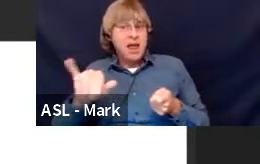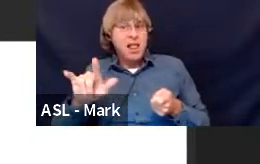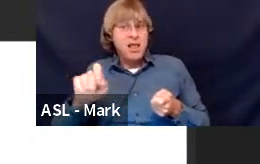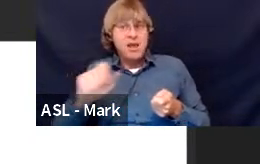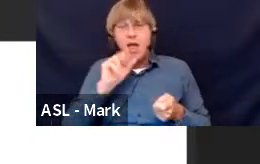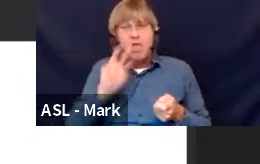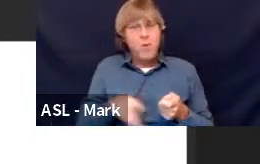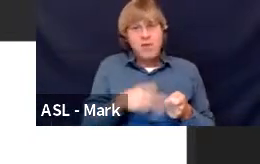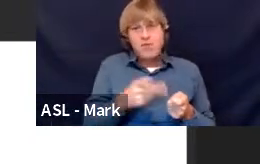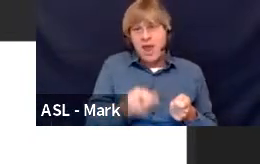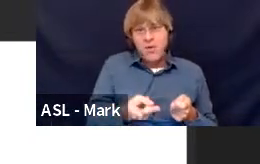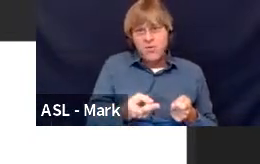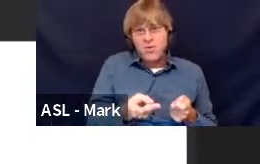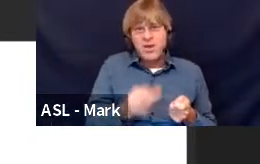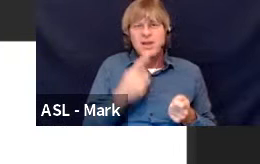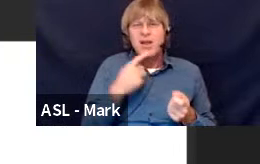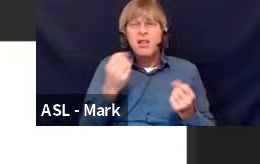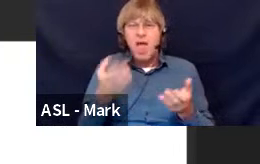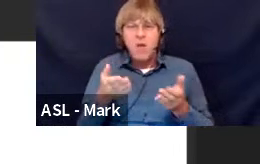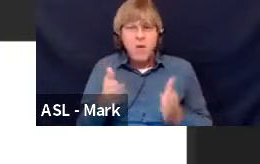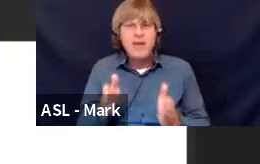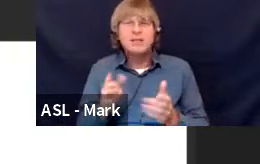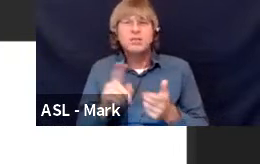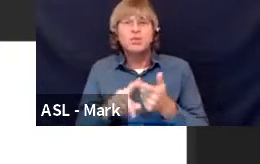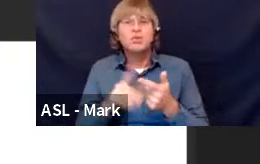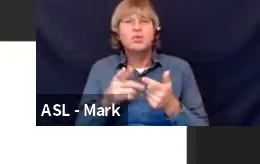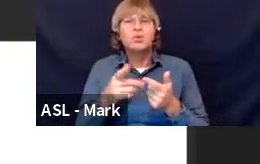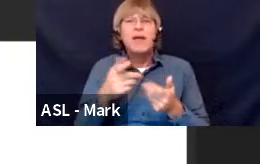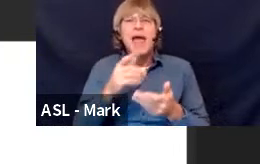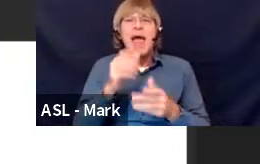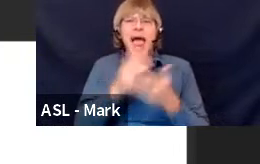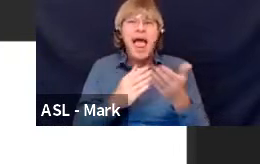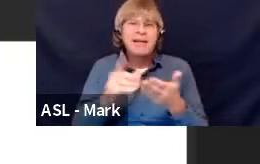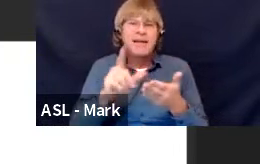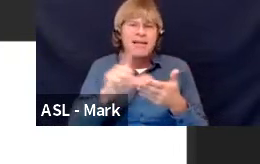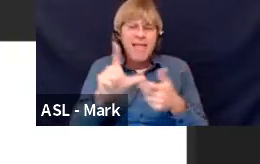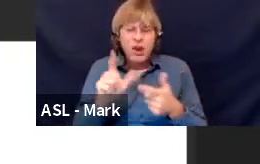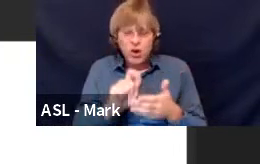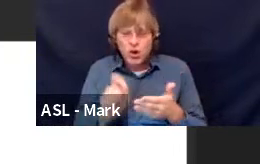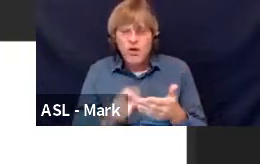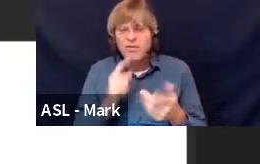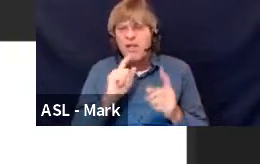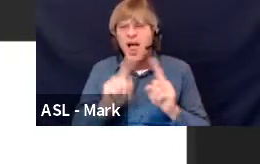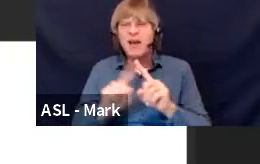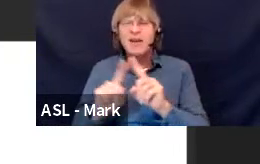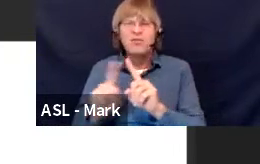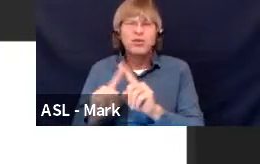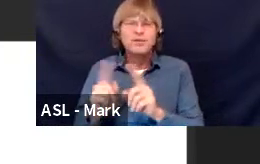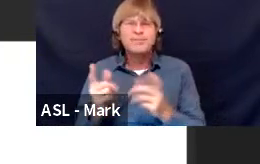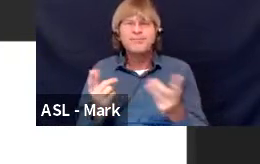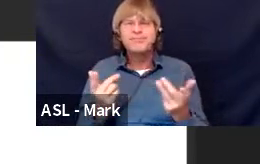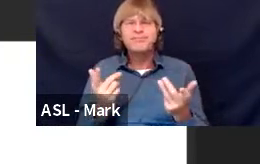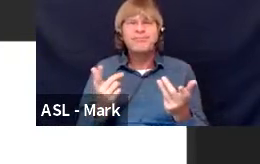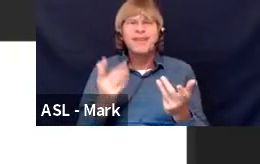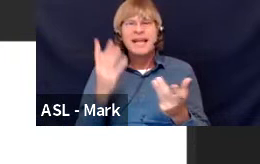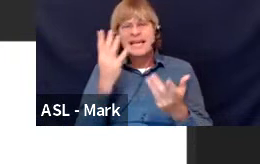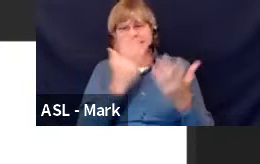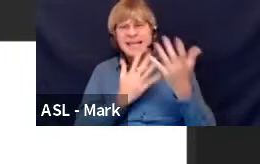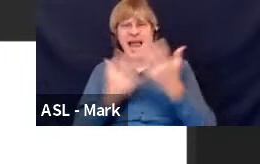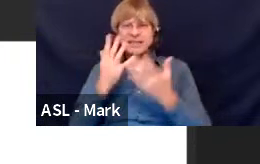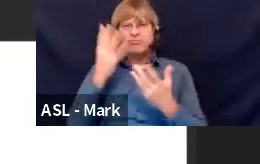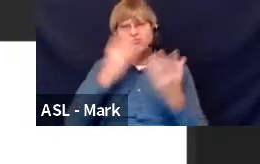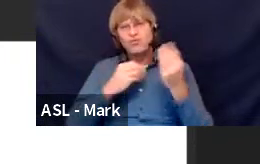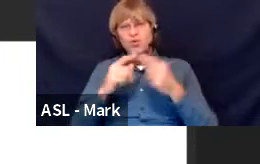other way around. There's a lot of ways to hand letter. There's a lot of different aesthetics